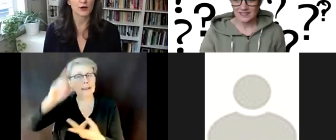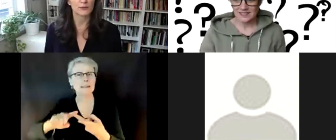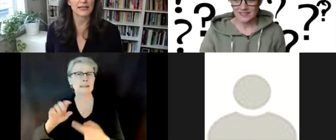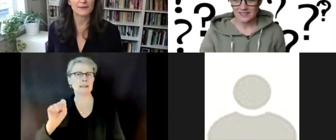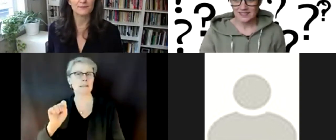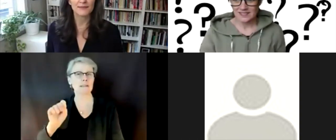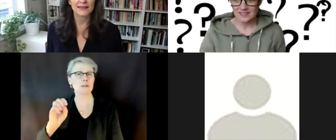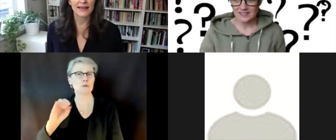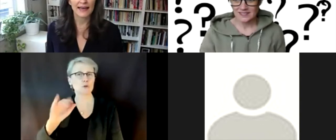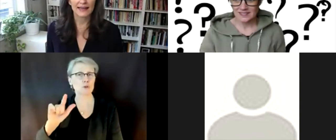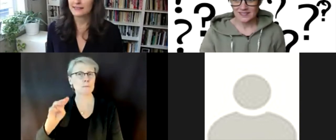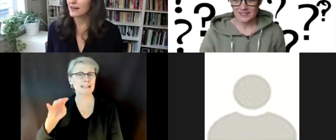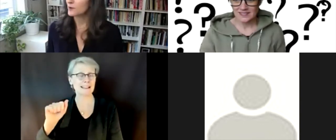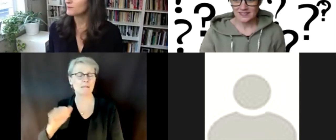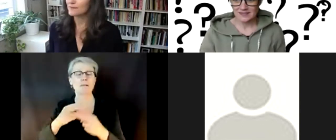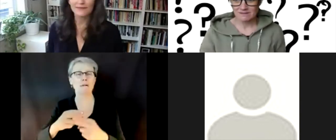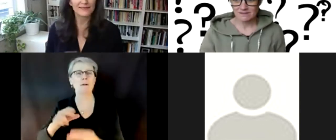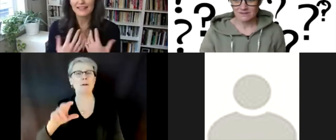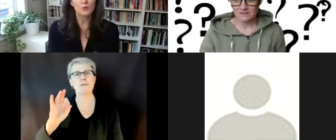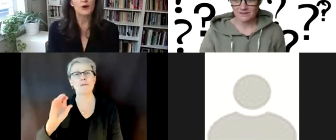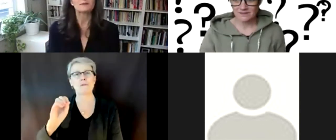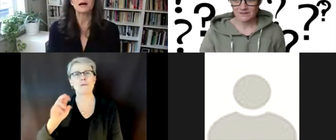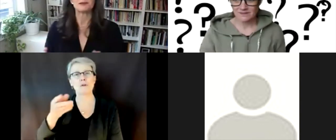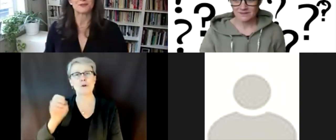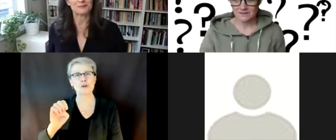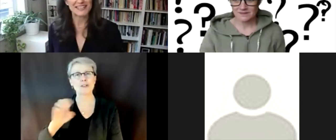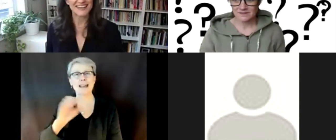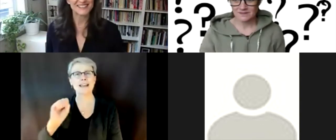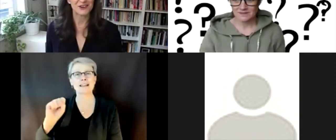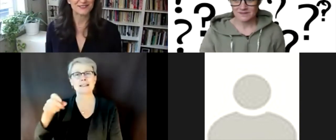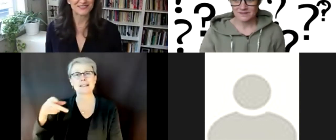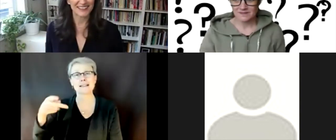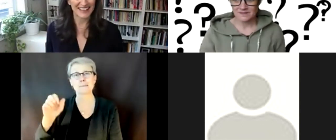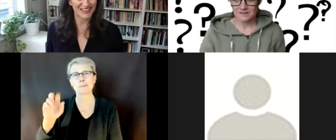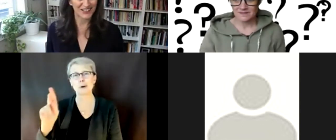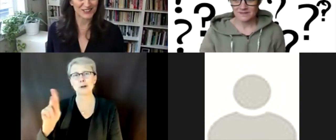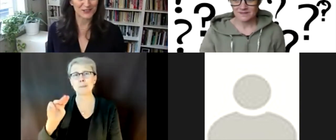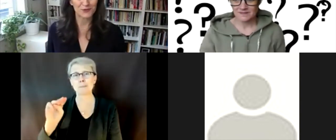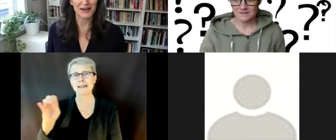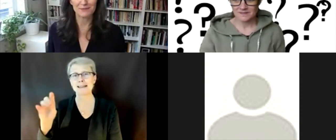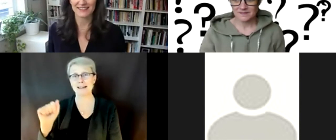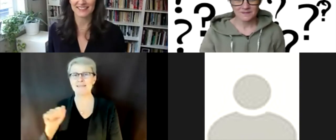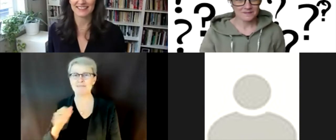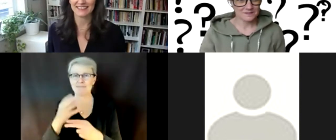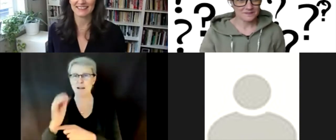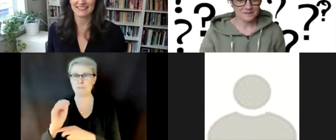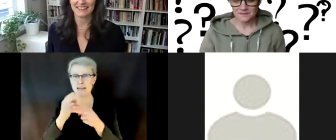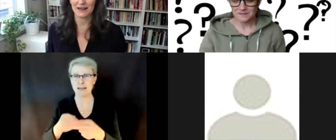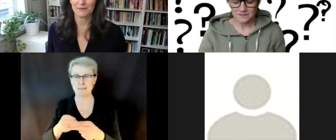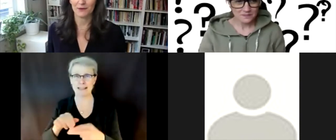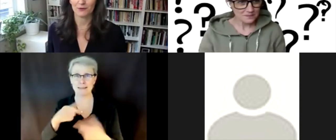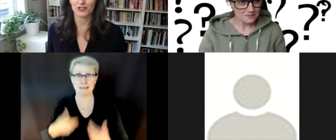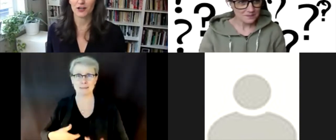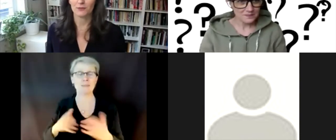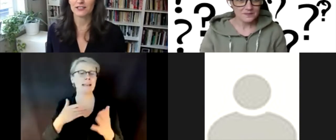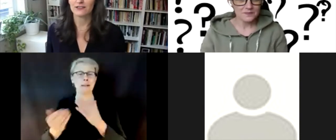and Spark Media. And that's where I'm coming from today. So I'll do my best. I